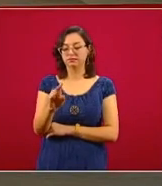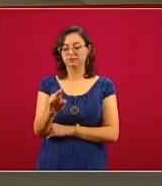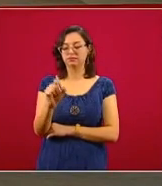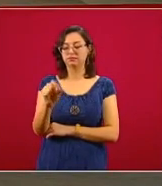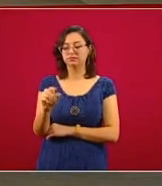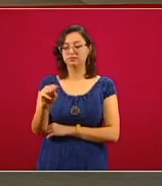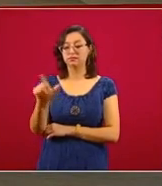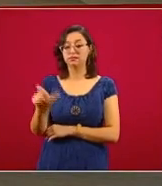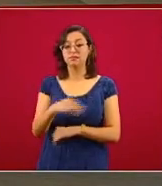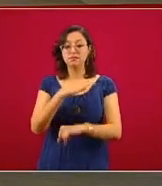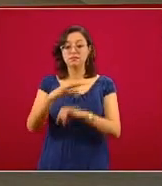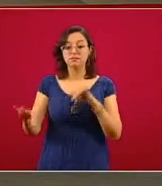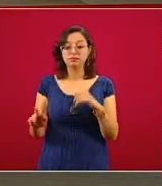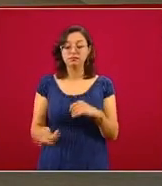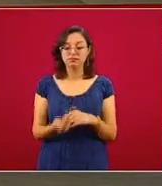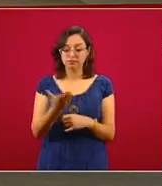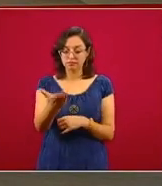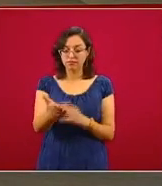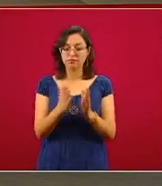imss.mx.